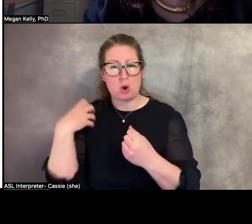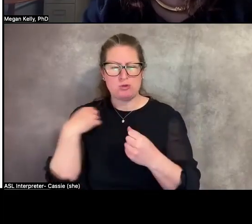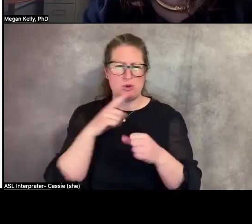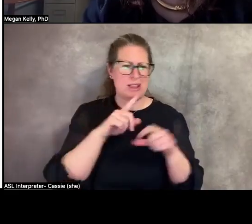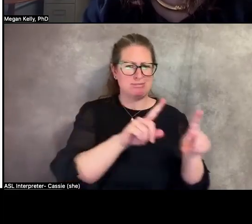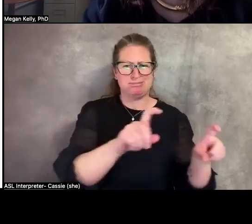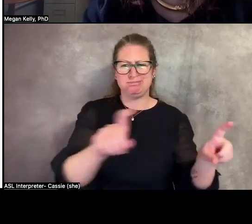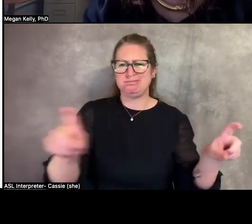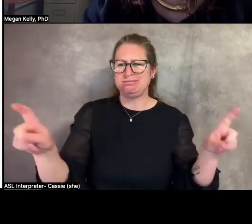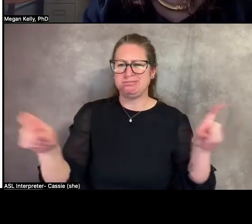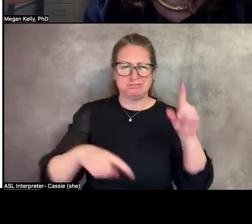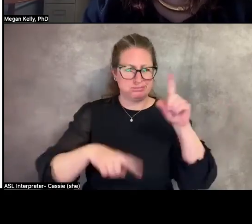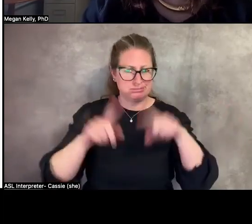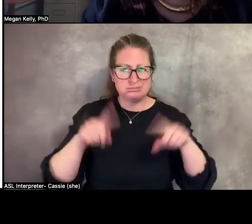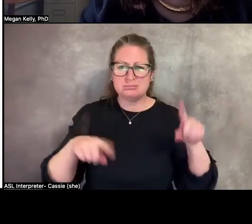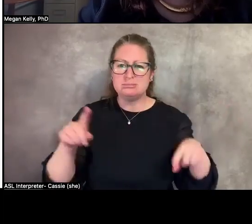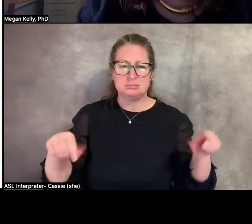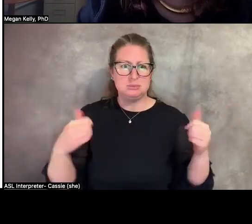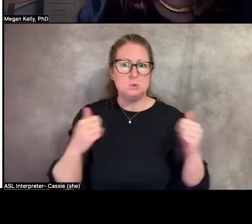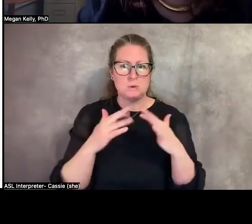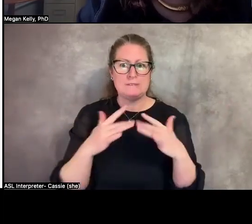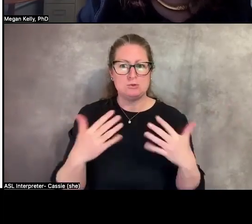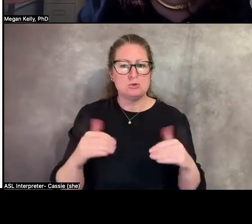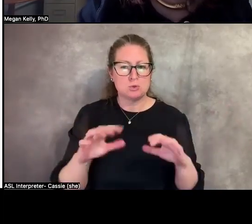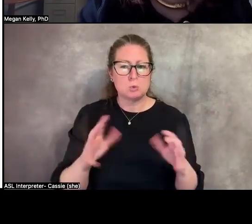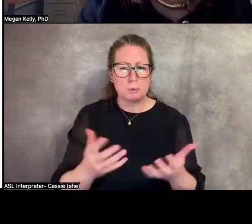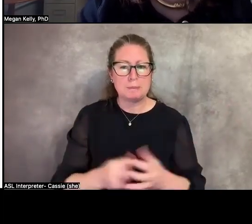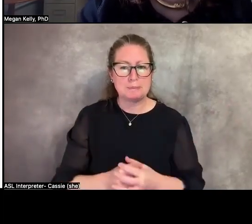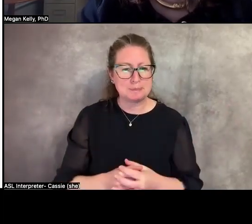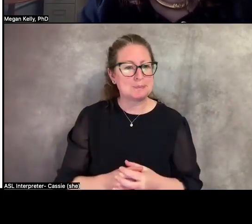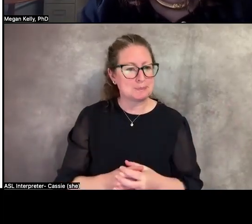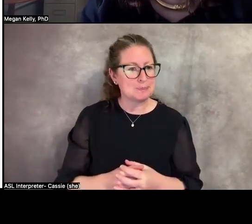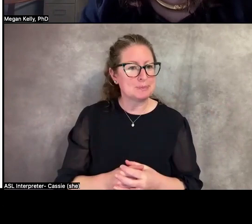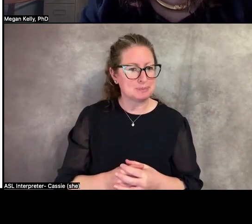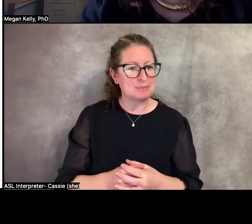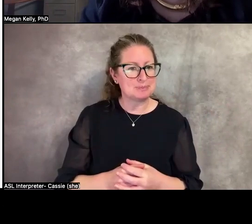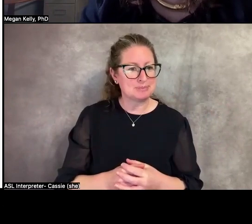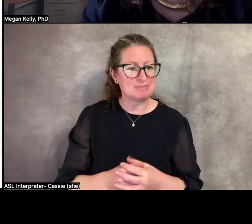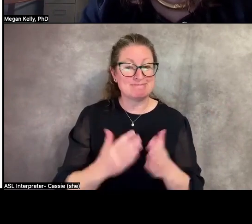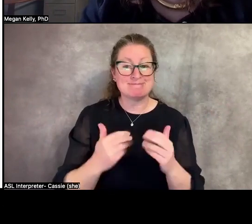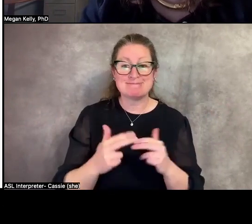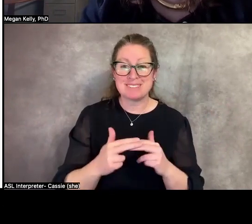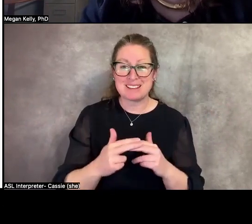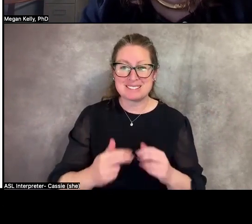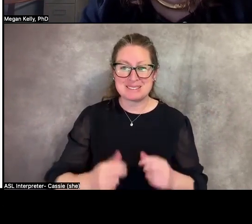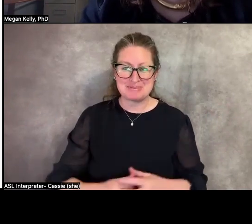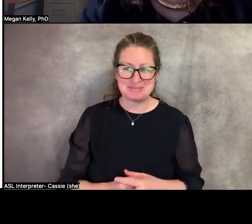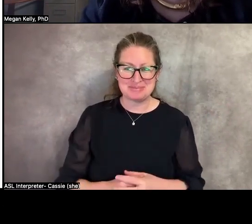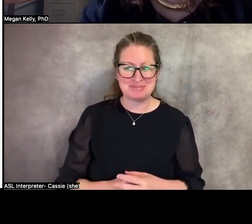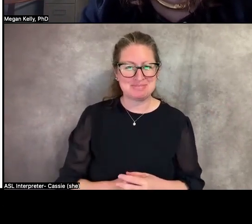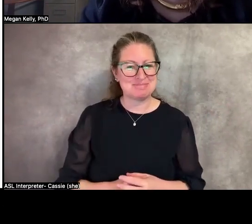quite a diversity of personnel. Next slide.